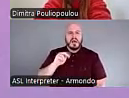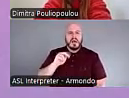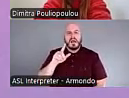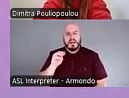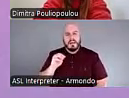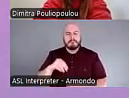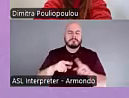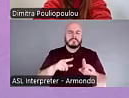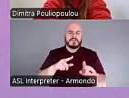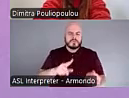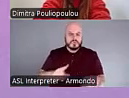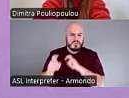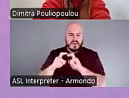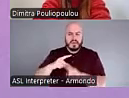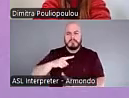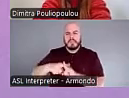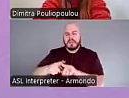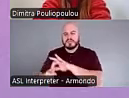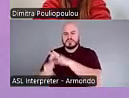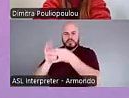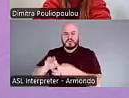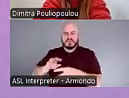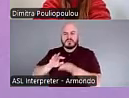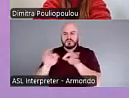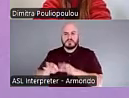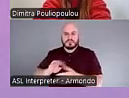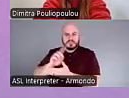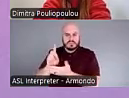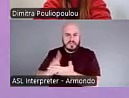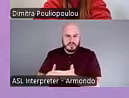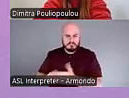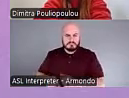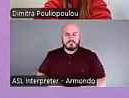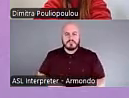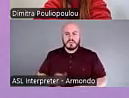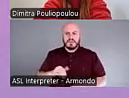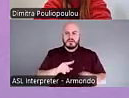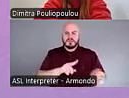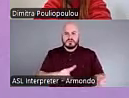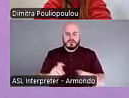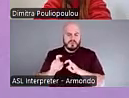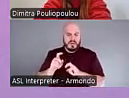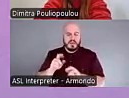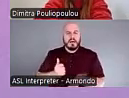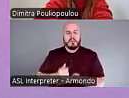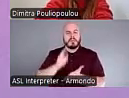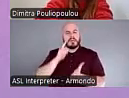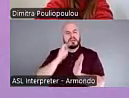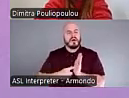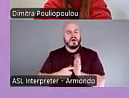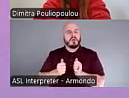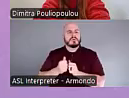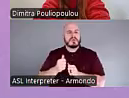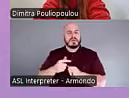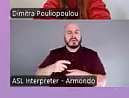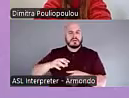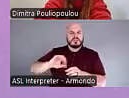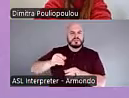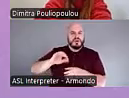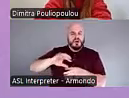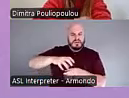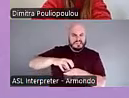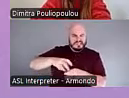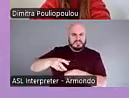using interpretive descriptive design. And the survey helped quantify which tasks like opening jars, gripping,